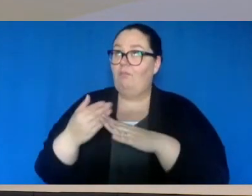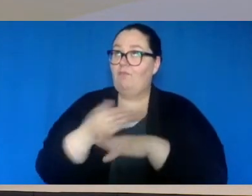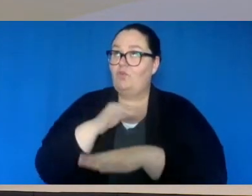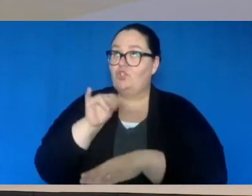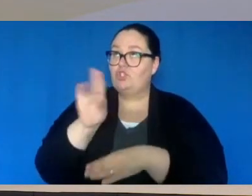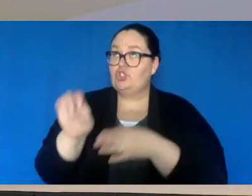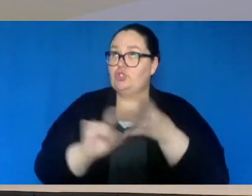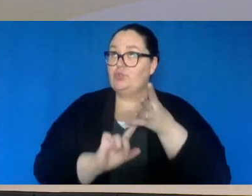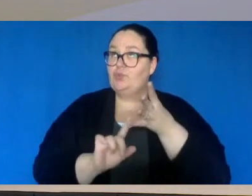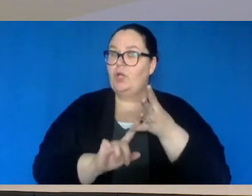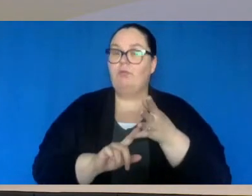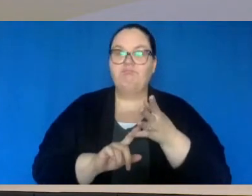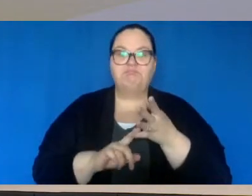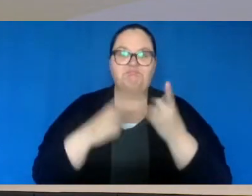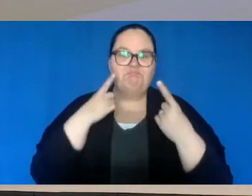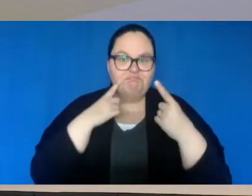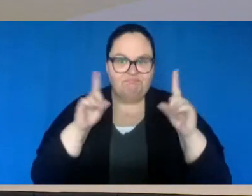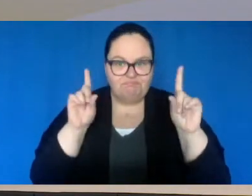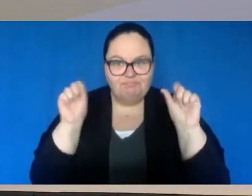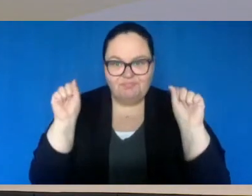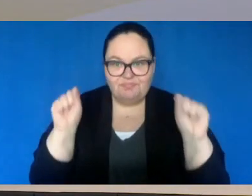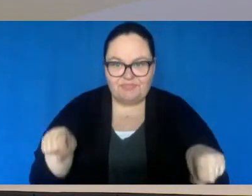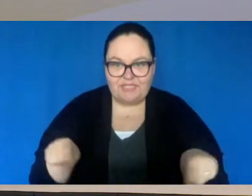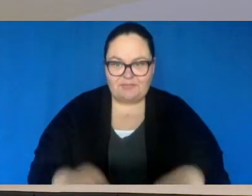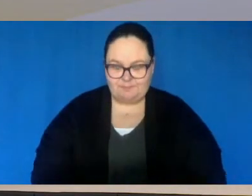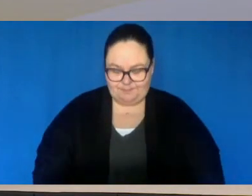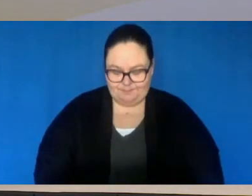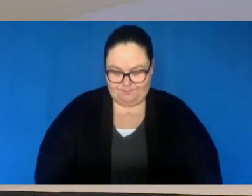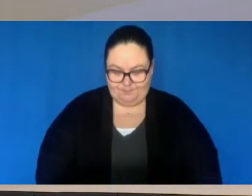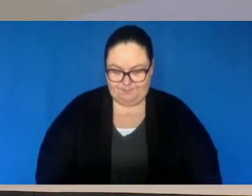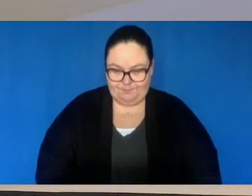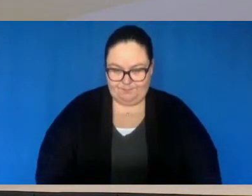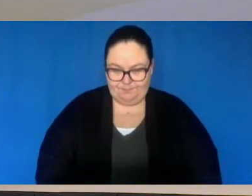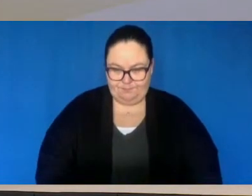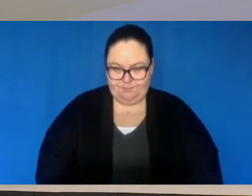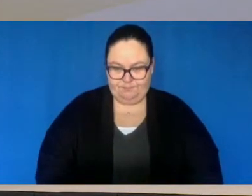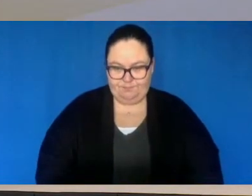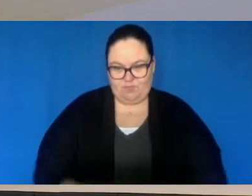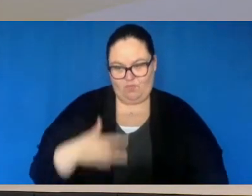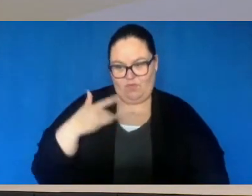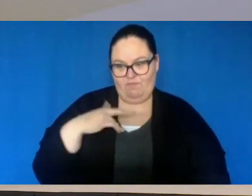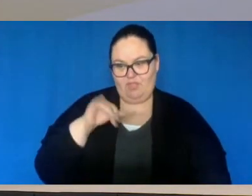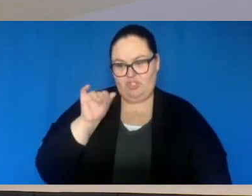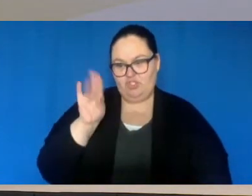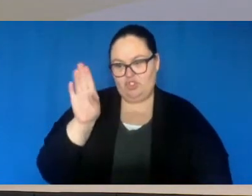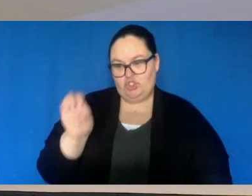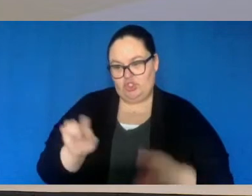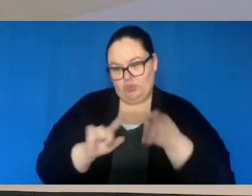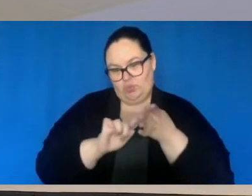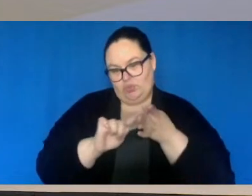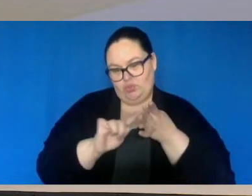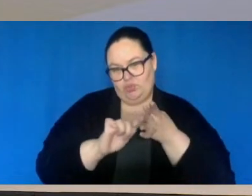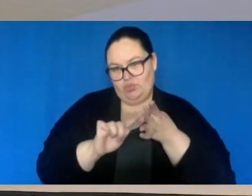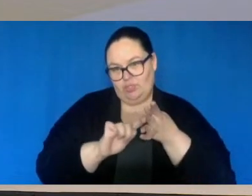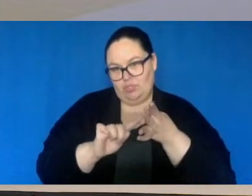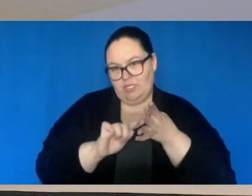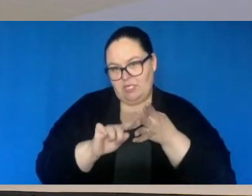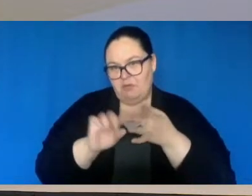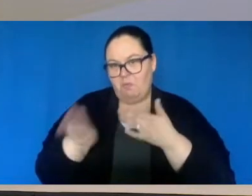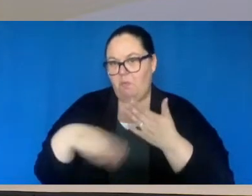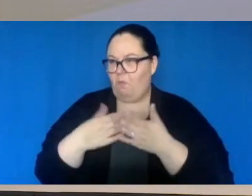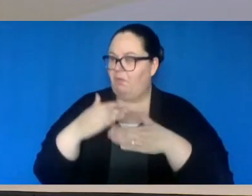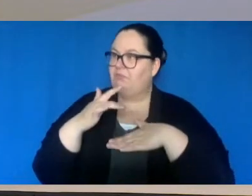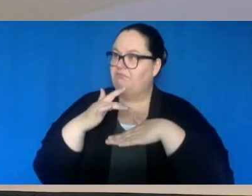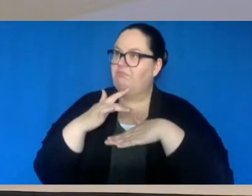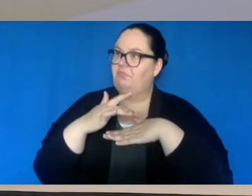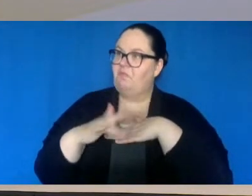sure that everyone before the end of June, likely by the middle of June, will have access to at least one dose